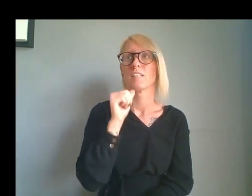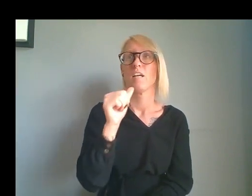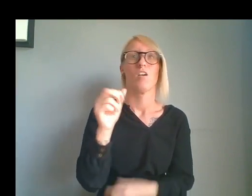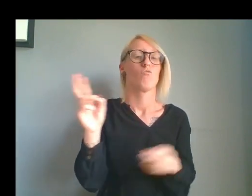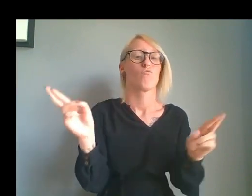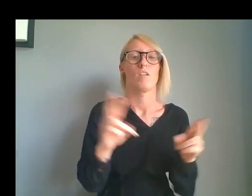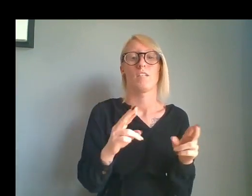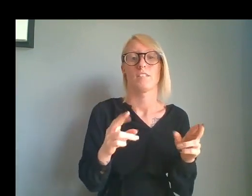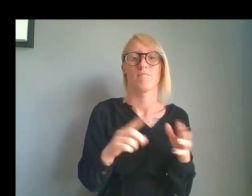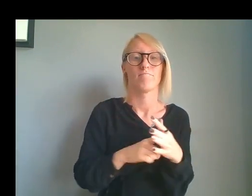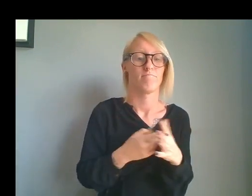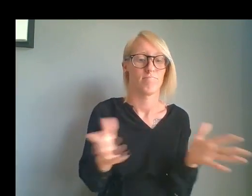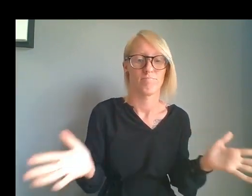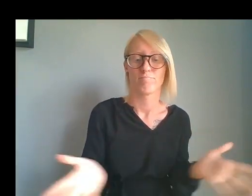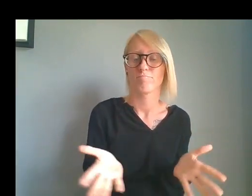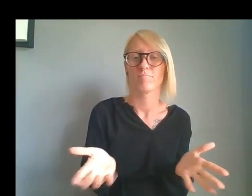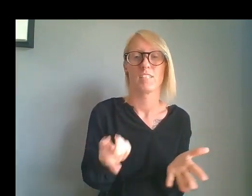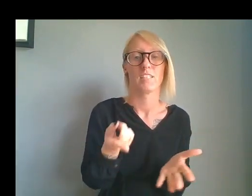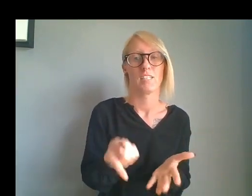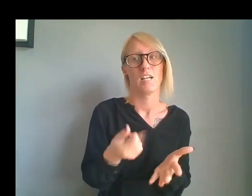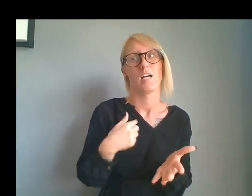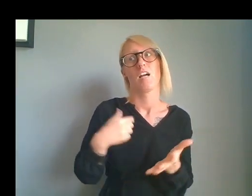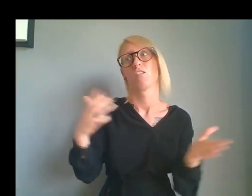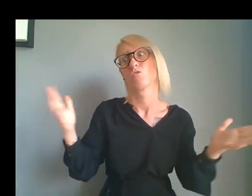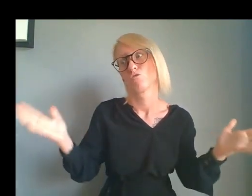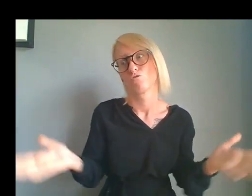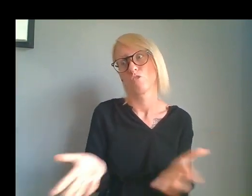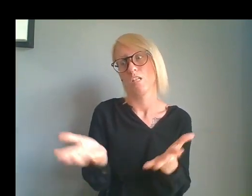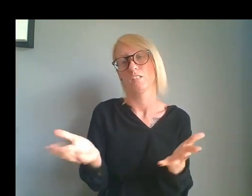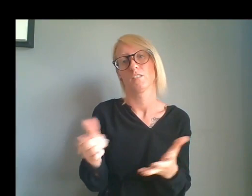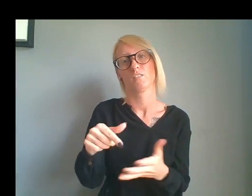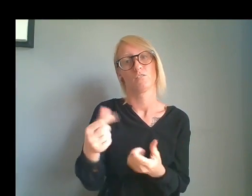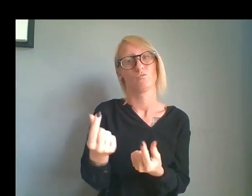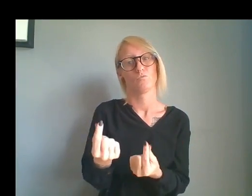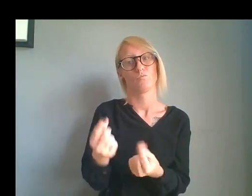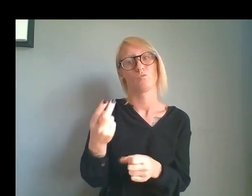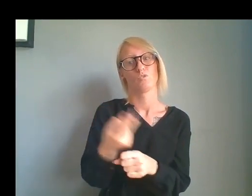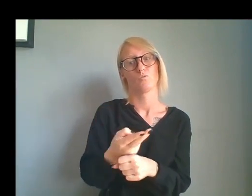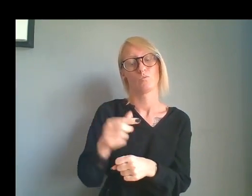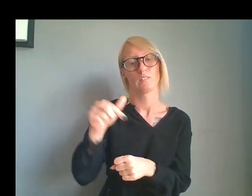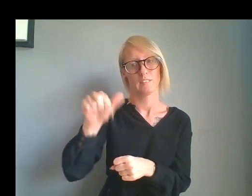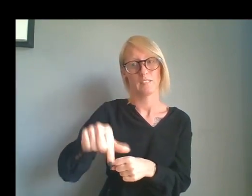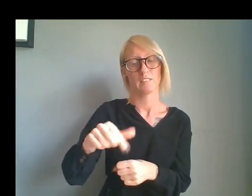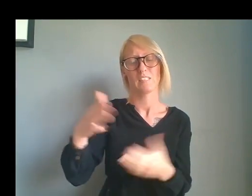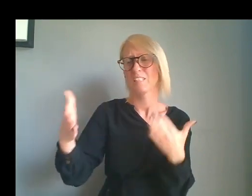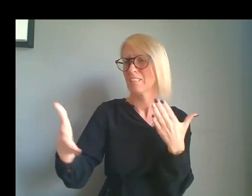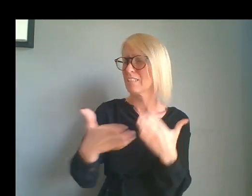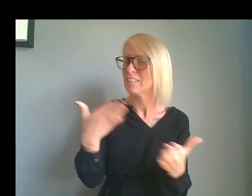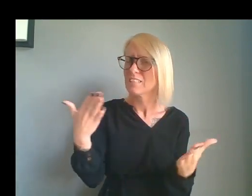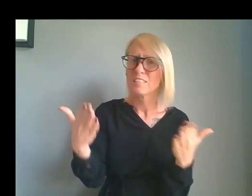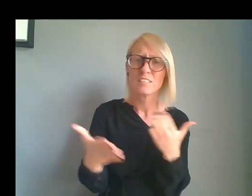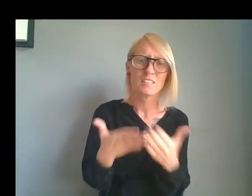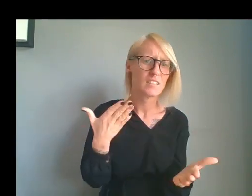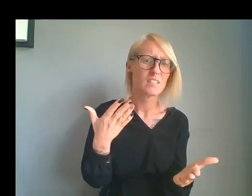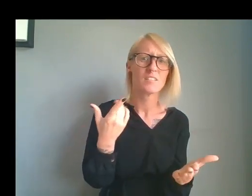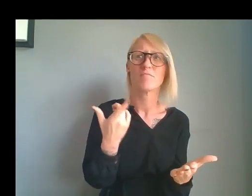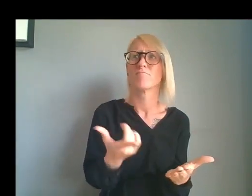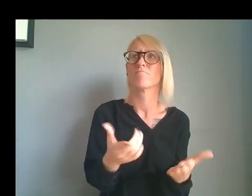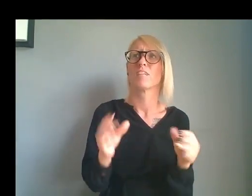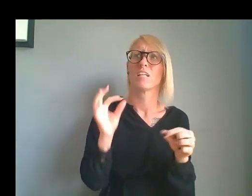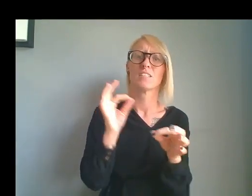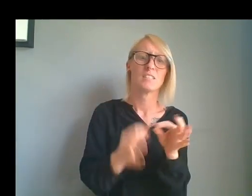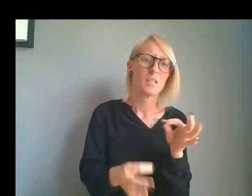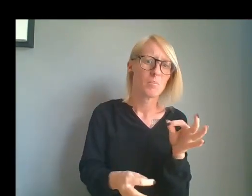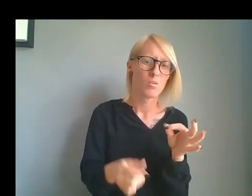this is the one that I definitely suggest that you do. This is just very easy. And you go to, and again, it's on your slide, you go to